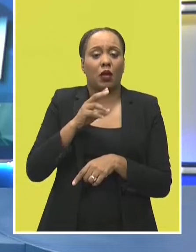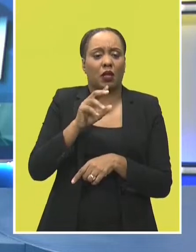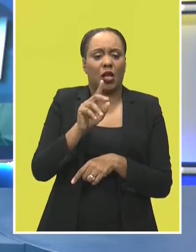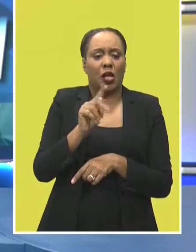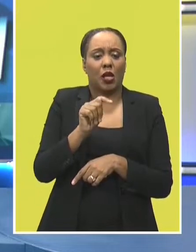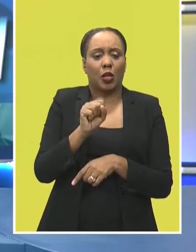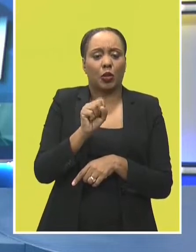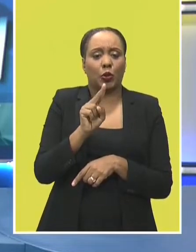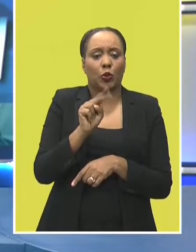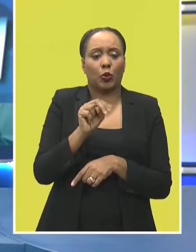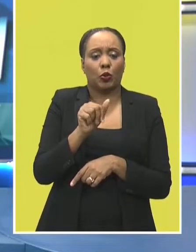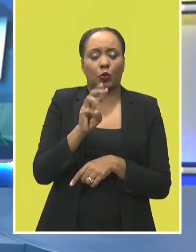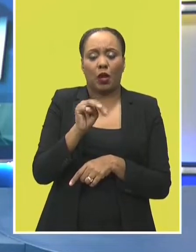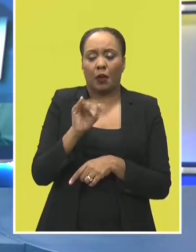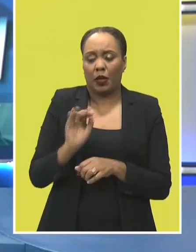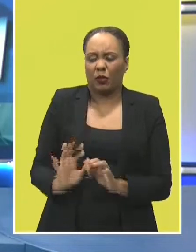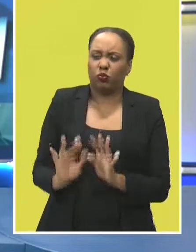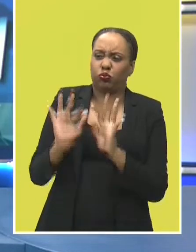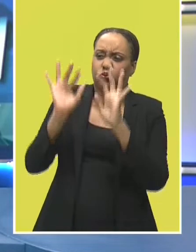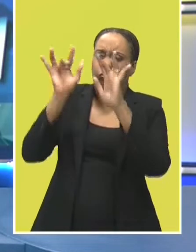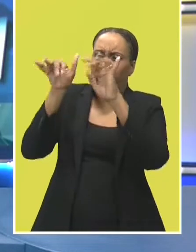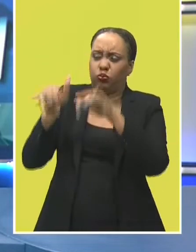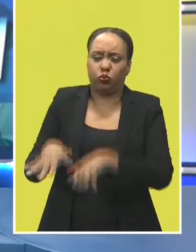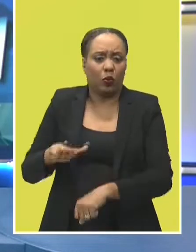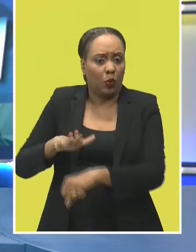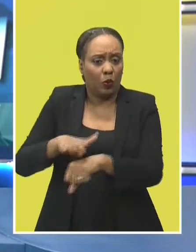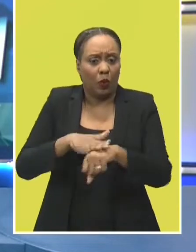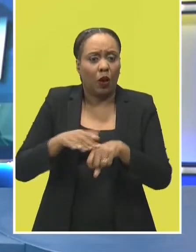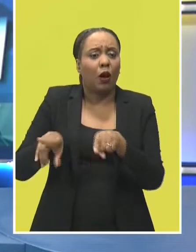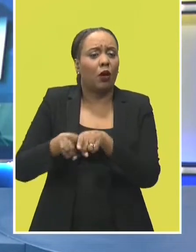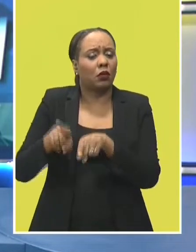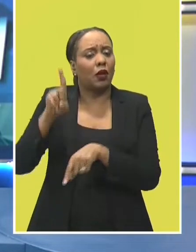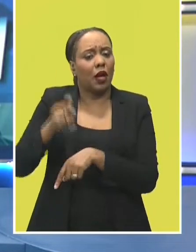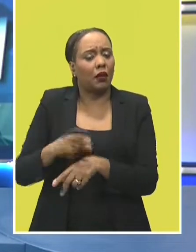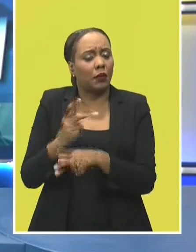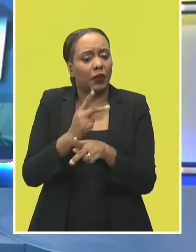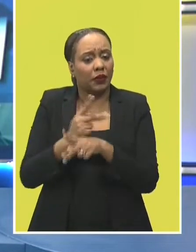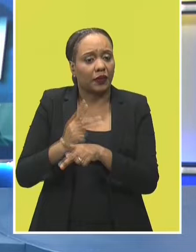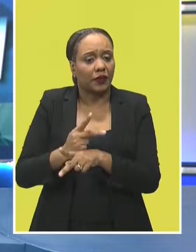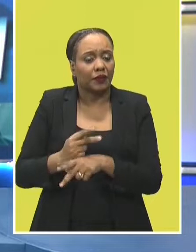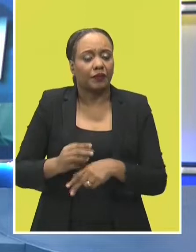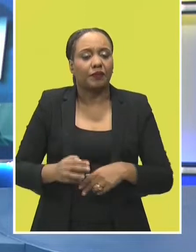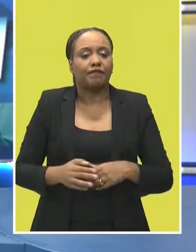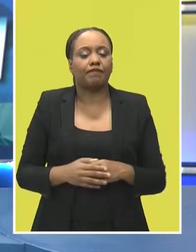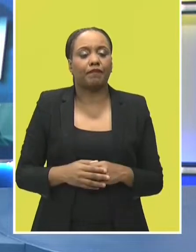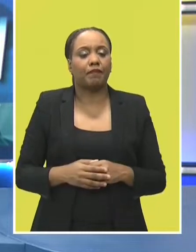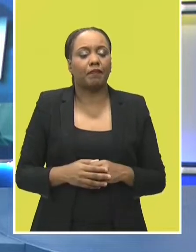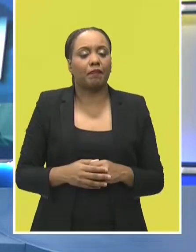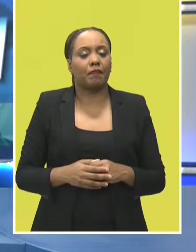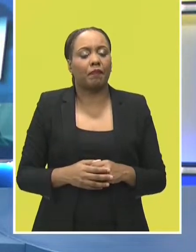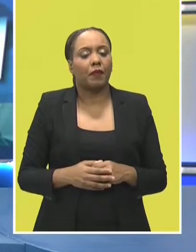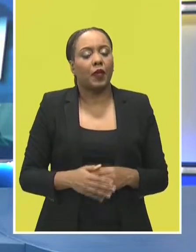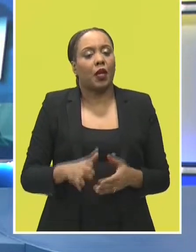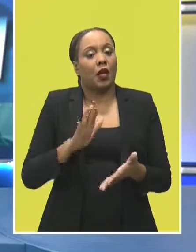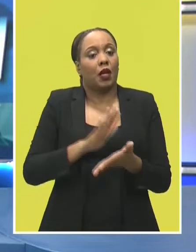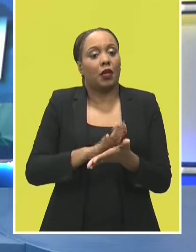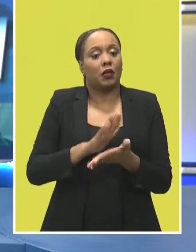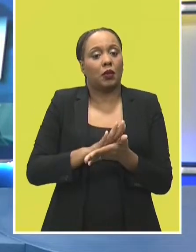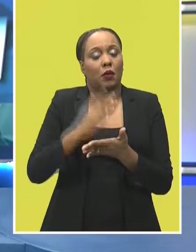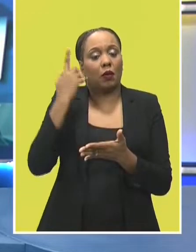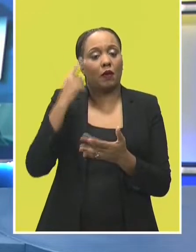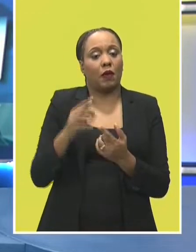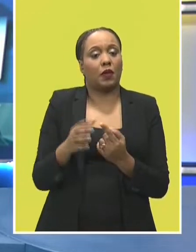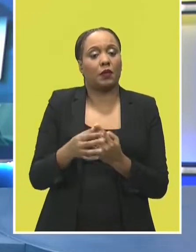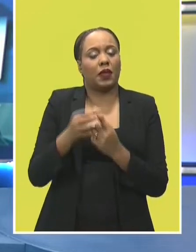Well, the fundraising and scholarship efforts of the Schoolhouse for Special Needs will get a major boost this weekend as the Rotary Club of